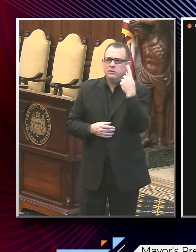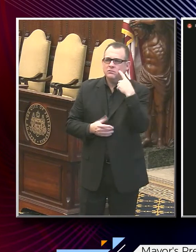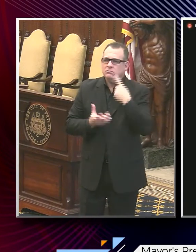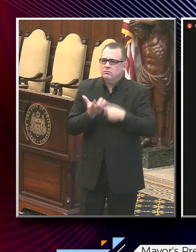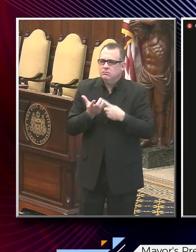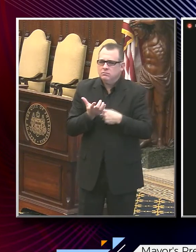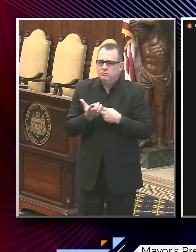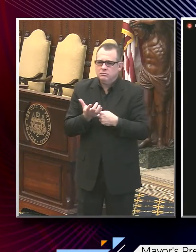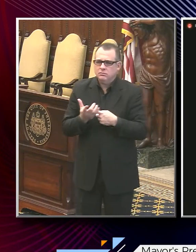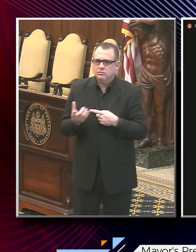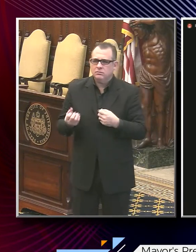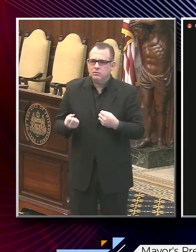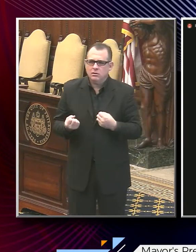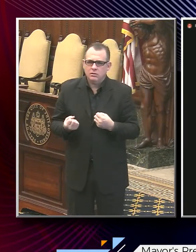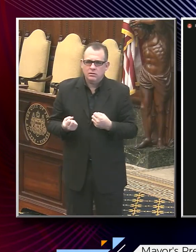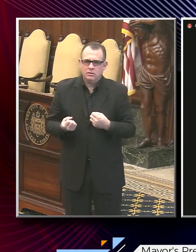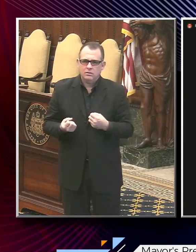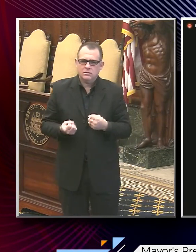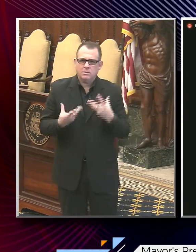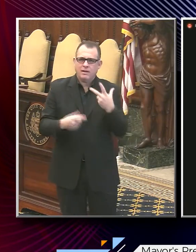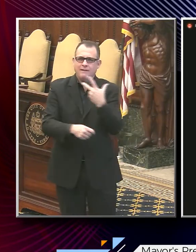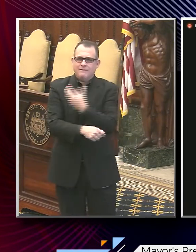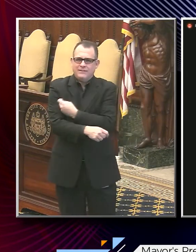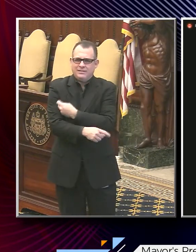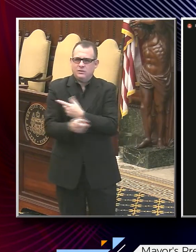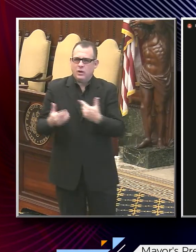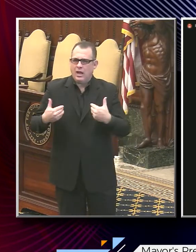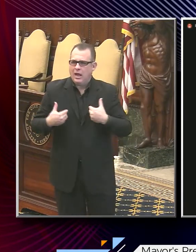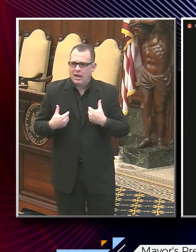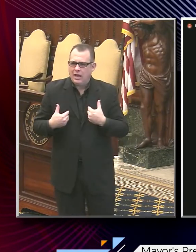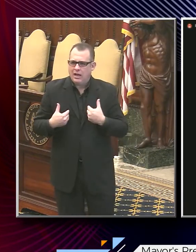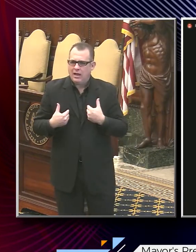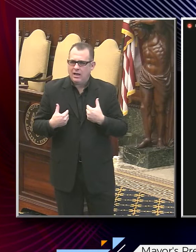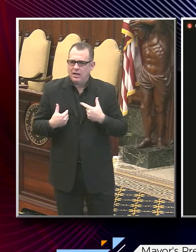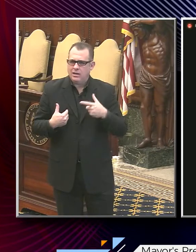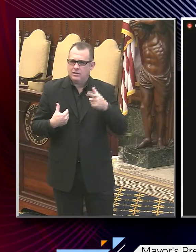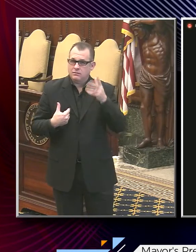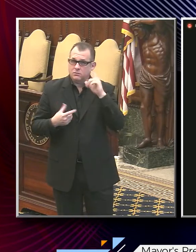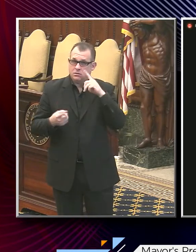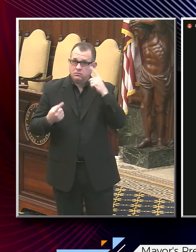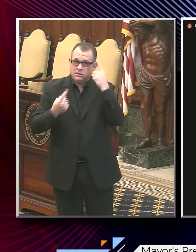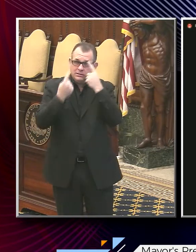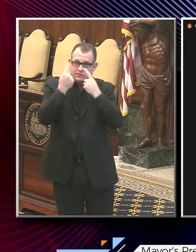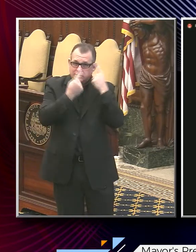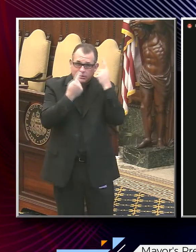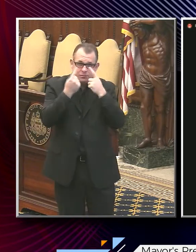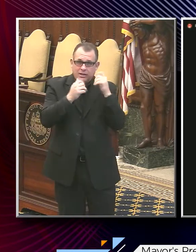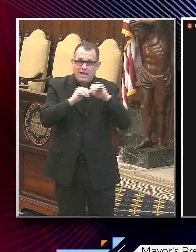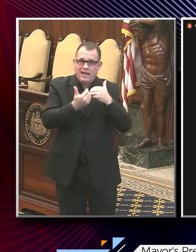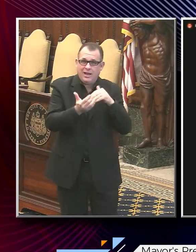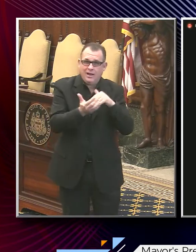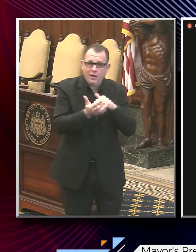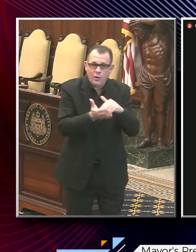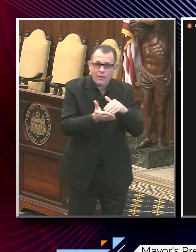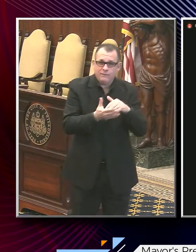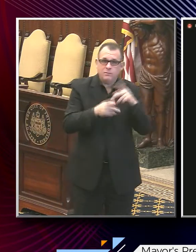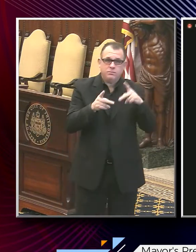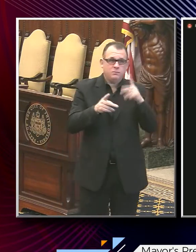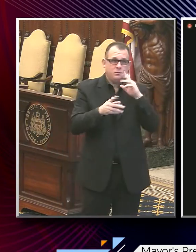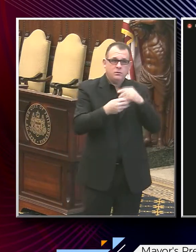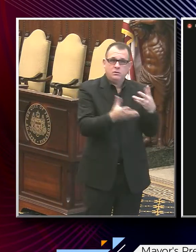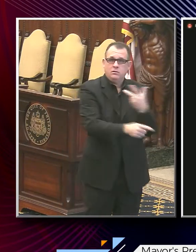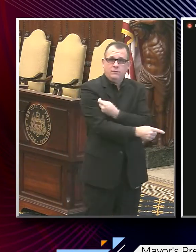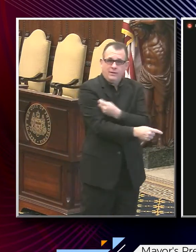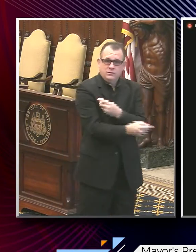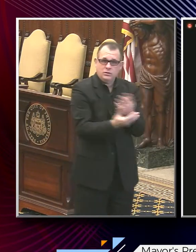discussion about the amount of vaccine and whether or not that would determine how often and how many people